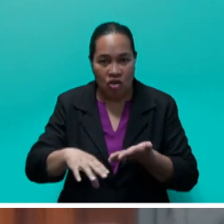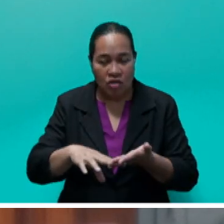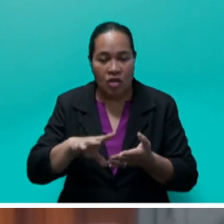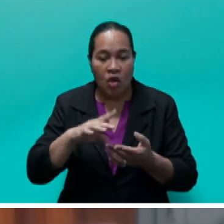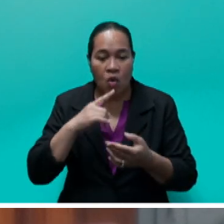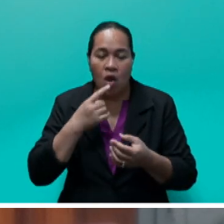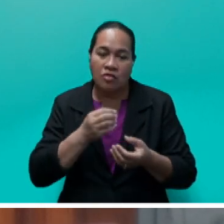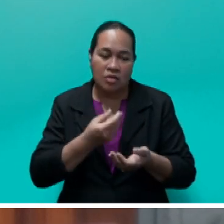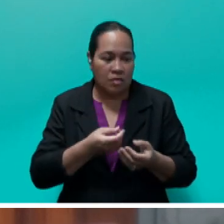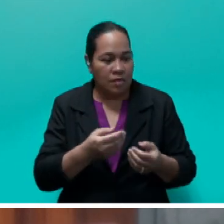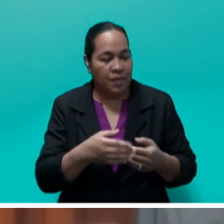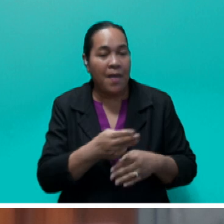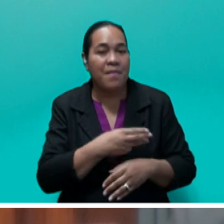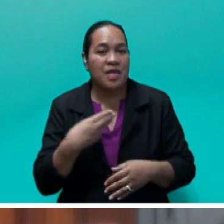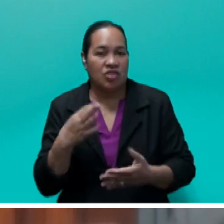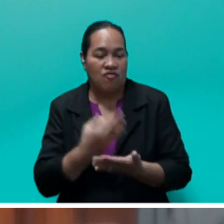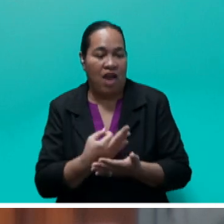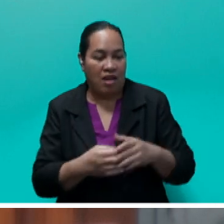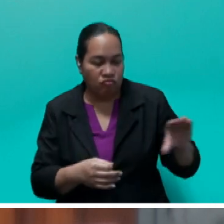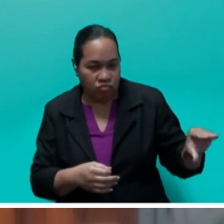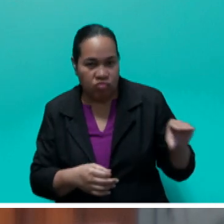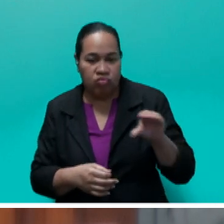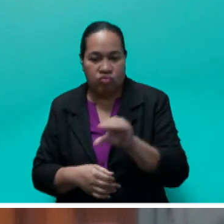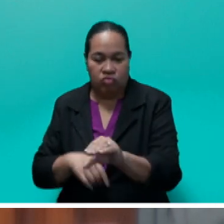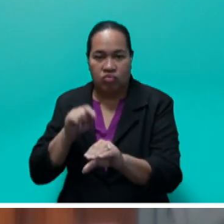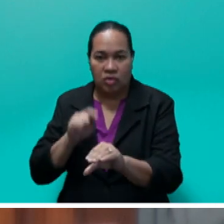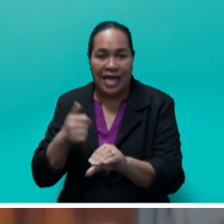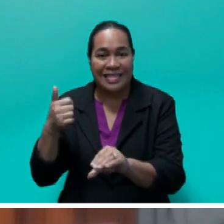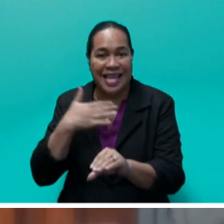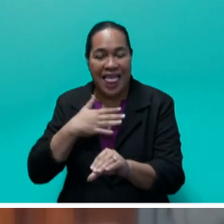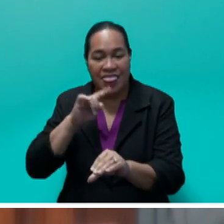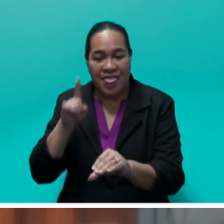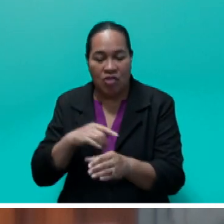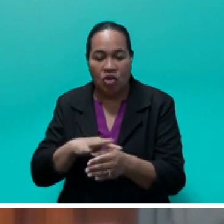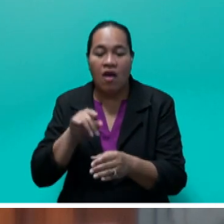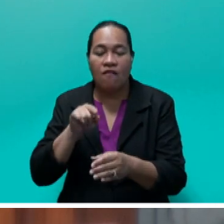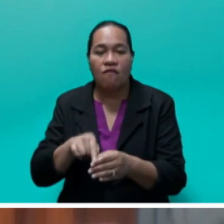last Friday from the Ministry of Finance to meet the budget cost for Moani.